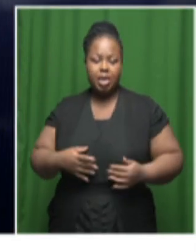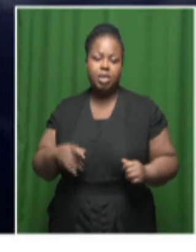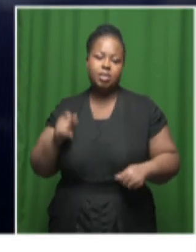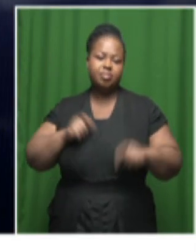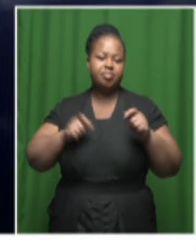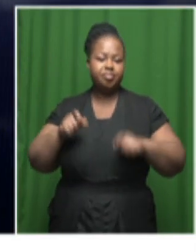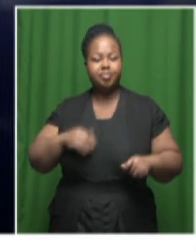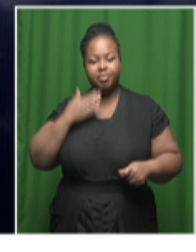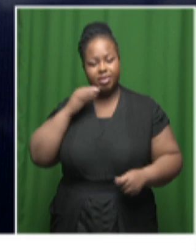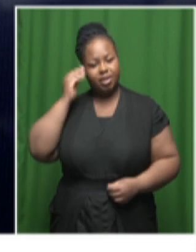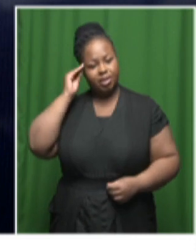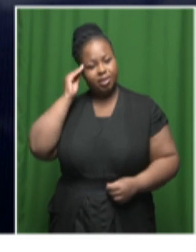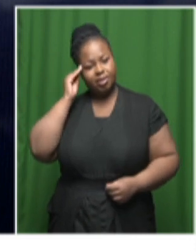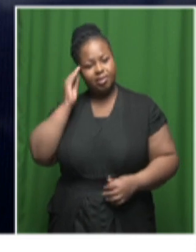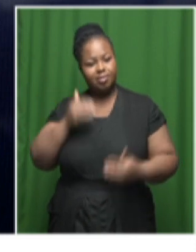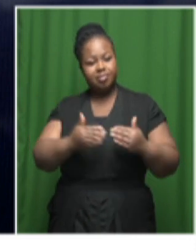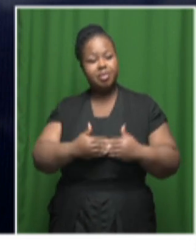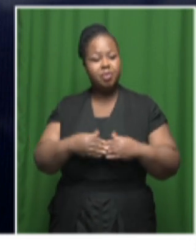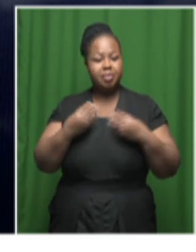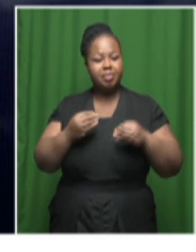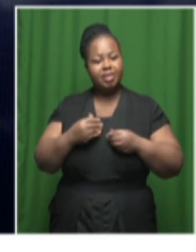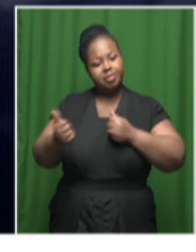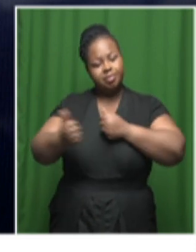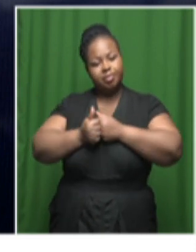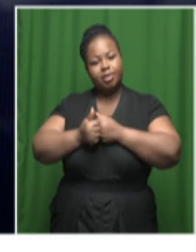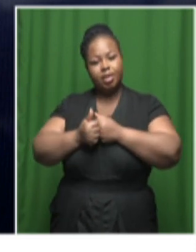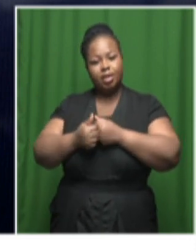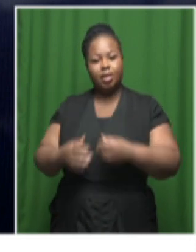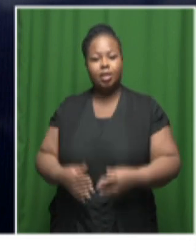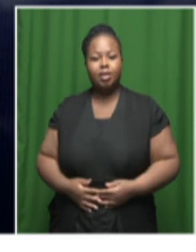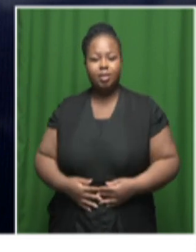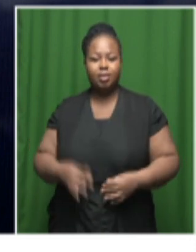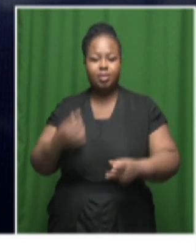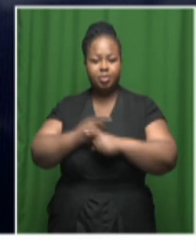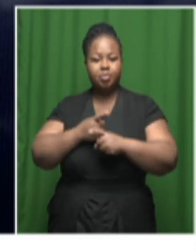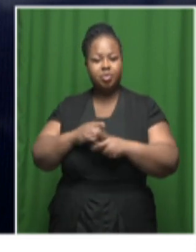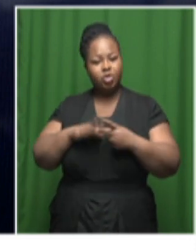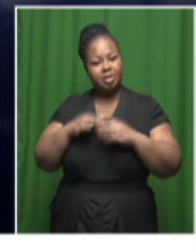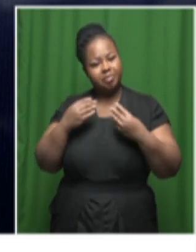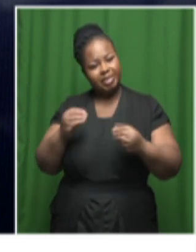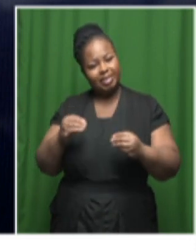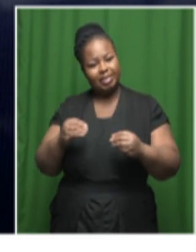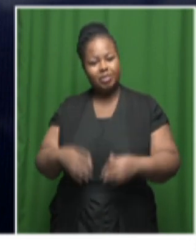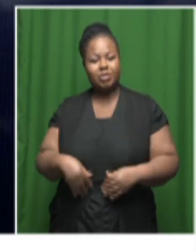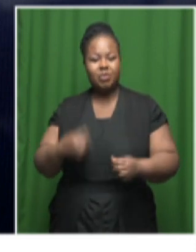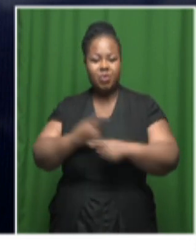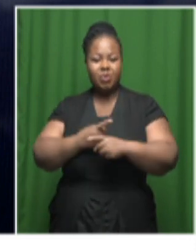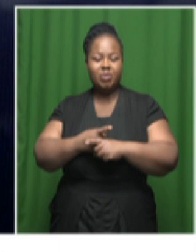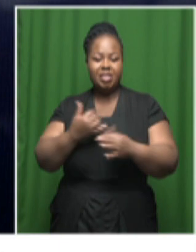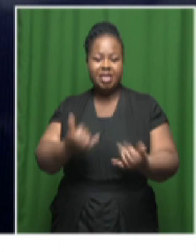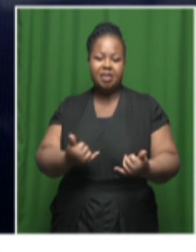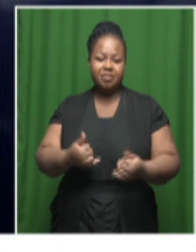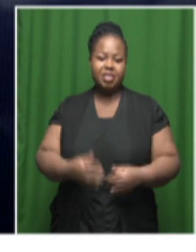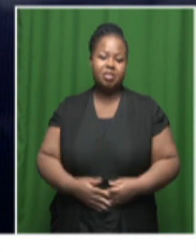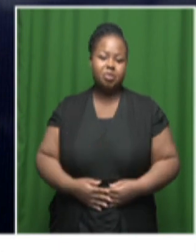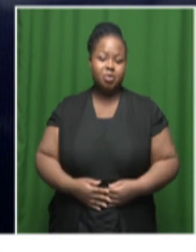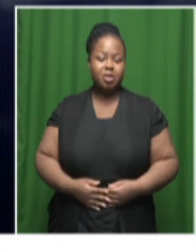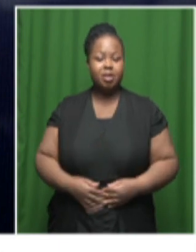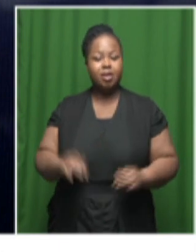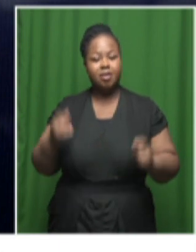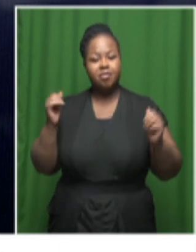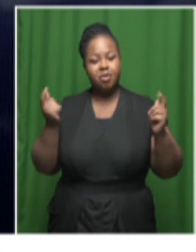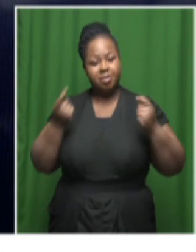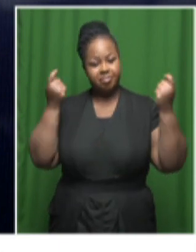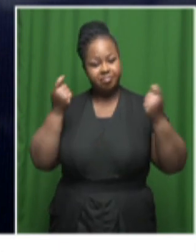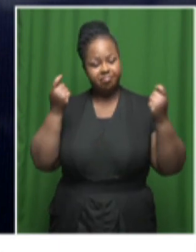care about the business and arts partnerships, as well as the stakeholders of the businesses that we engage with, as well as the creatives we engage with. So the full